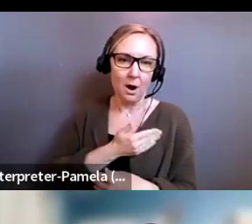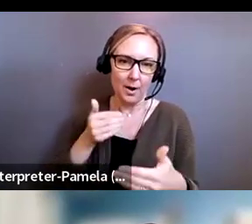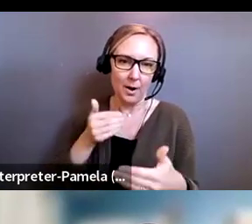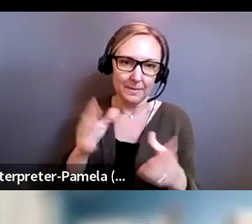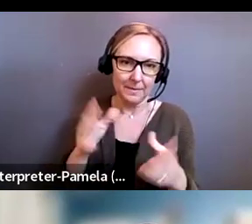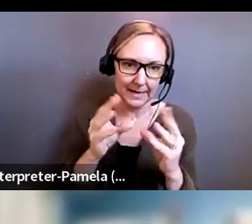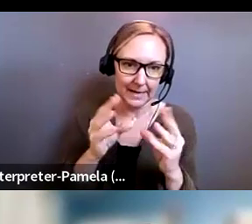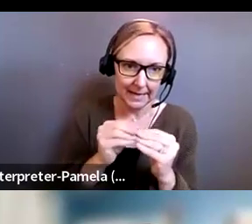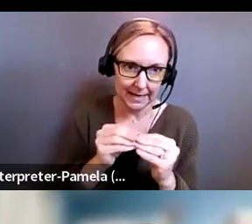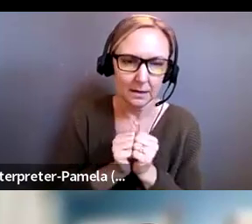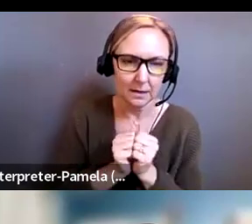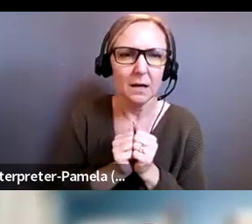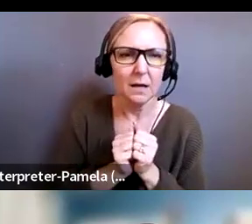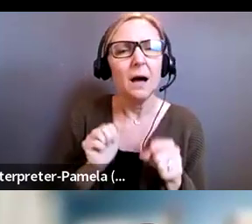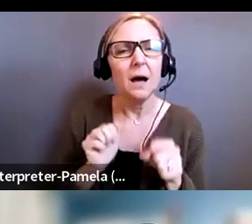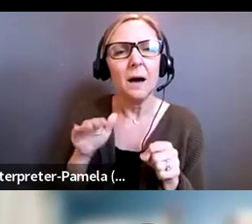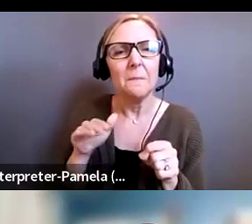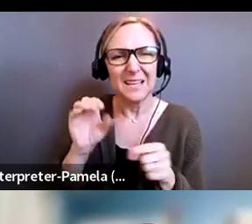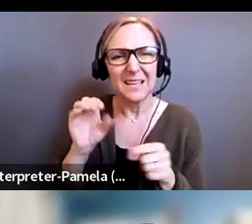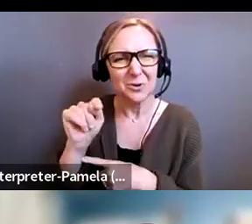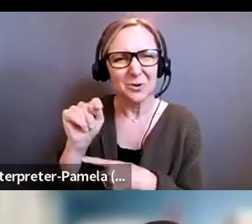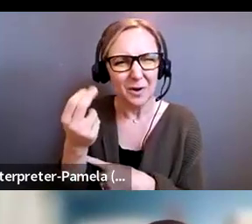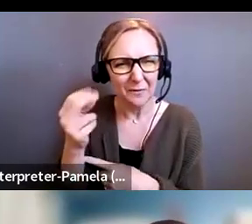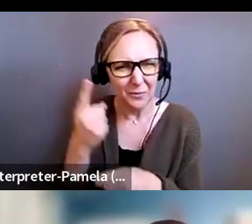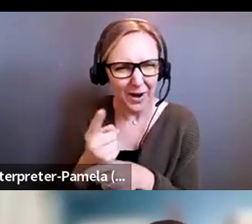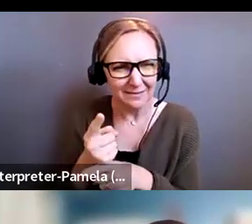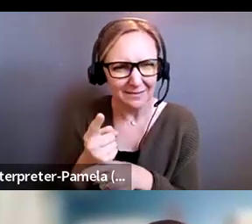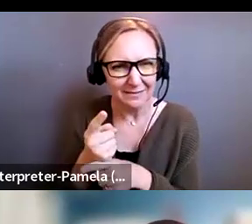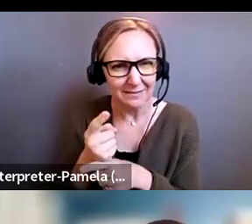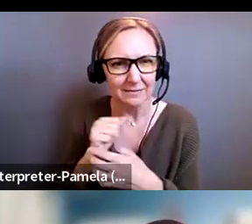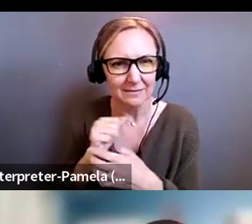meeting. Damien, what is that? Is it October 12th?